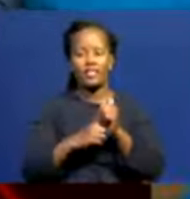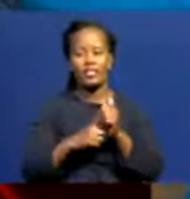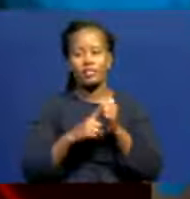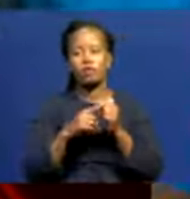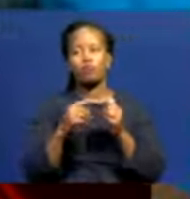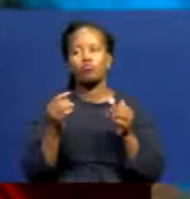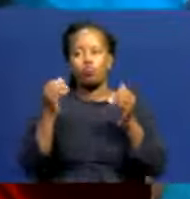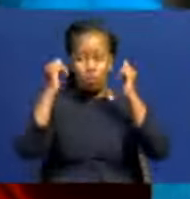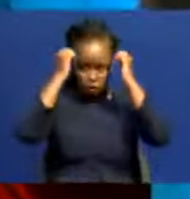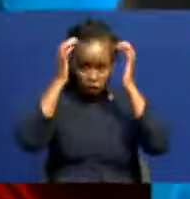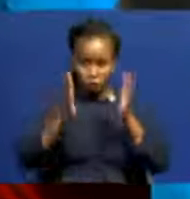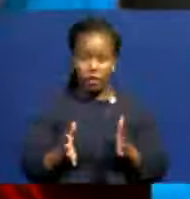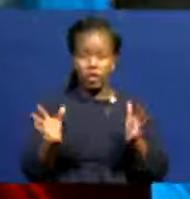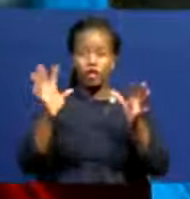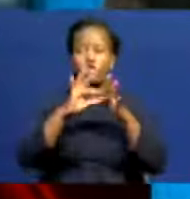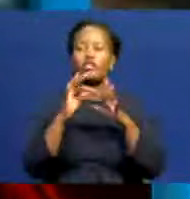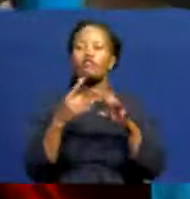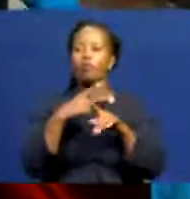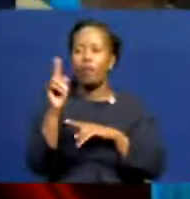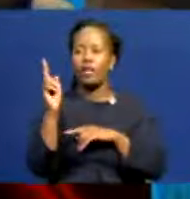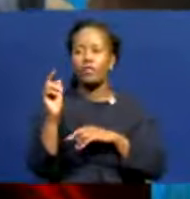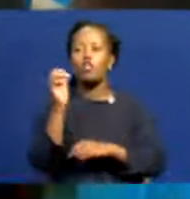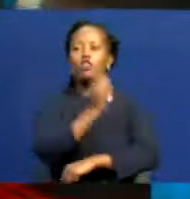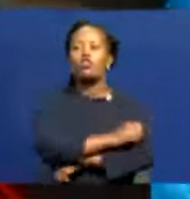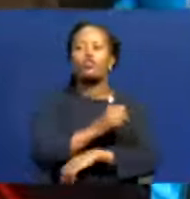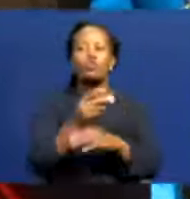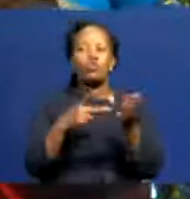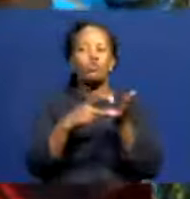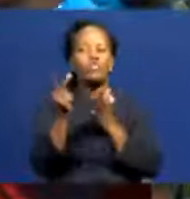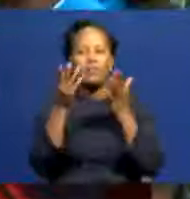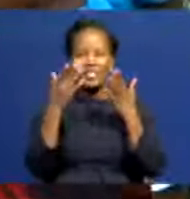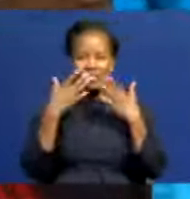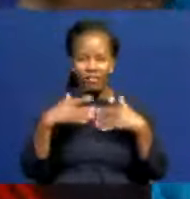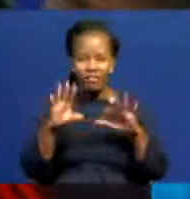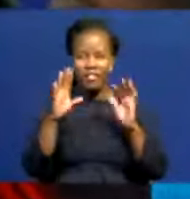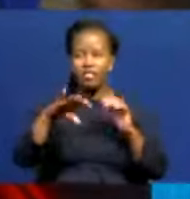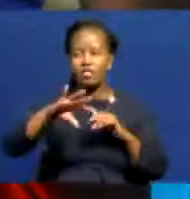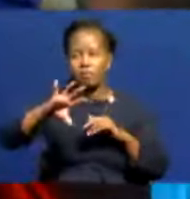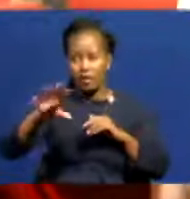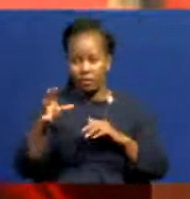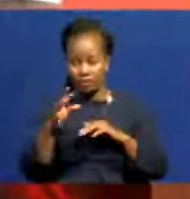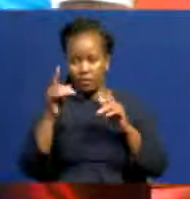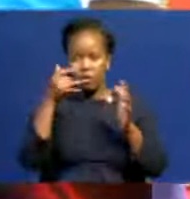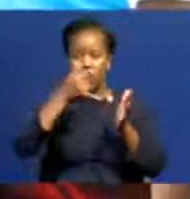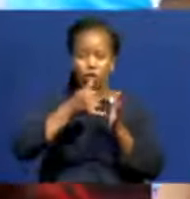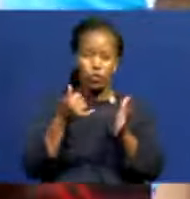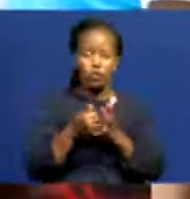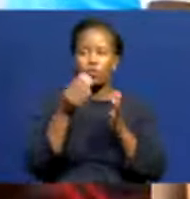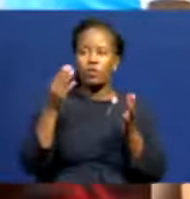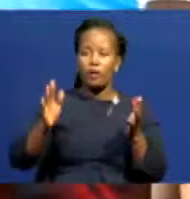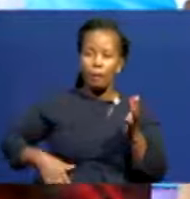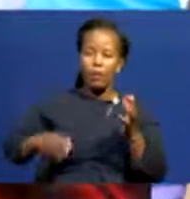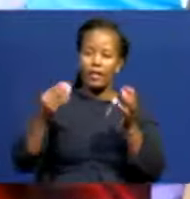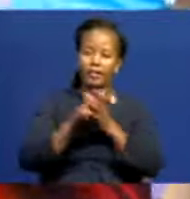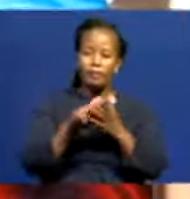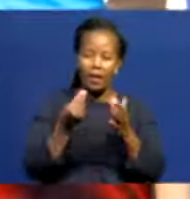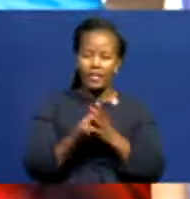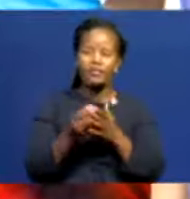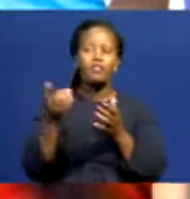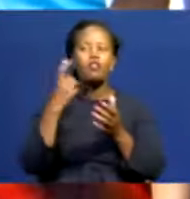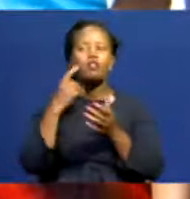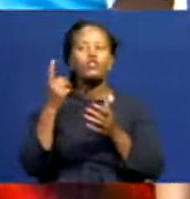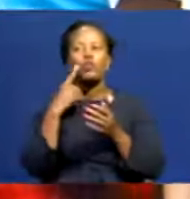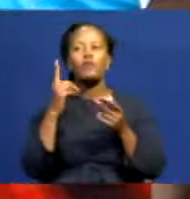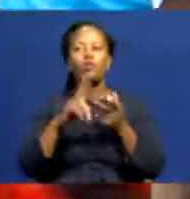Form 1 will have their full school fees being paid by the county. It will also include pocket money, shopping